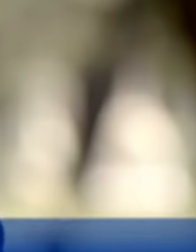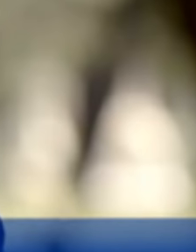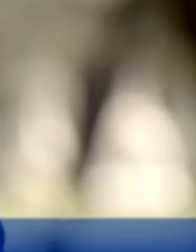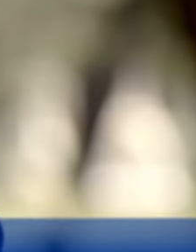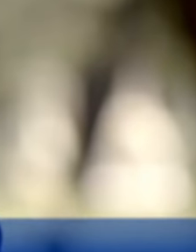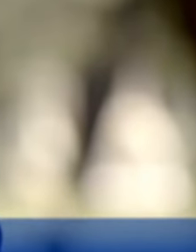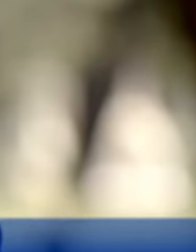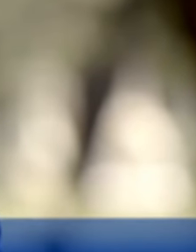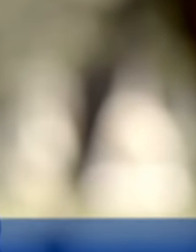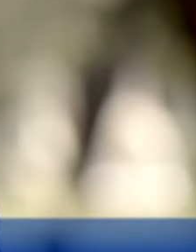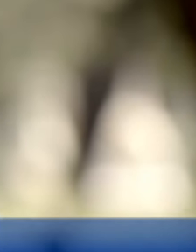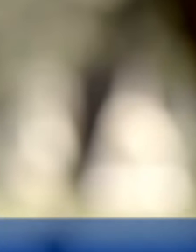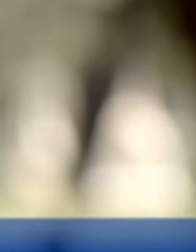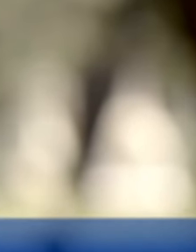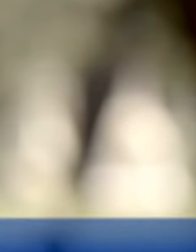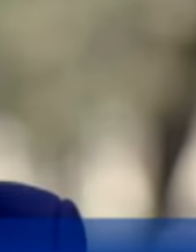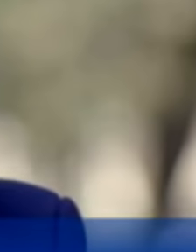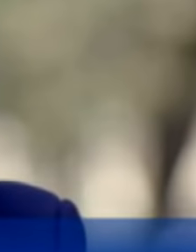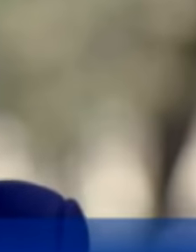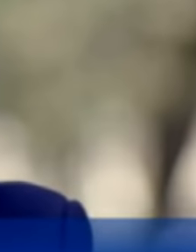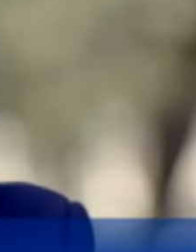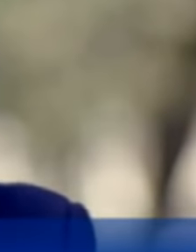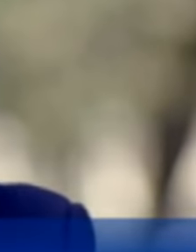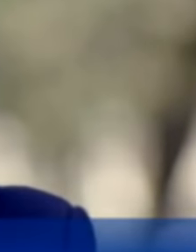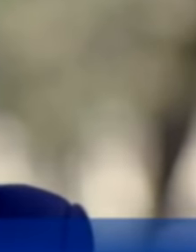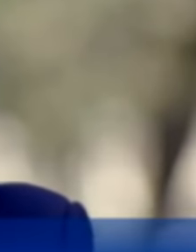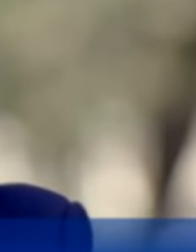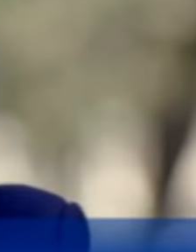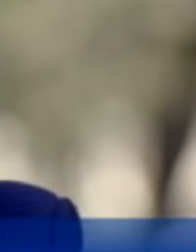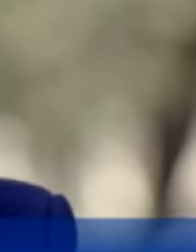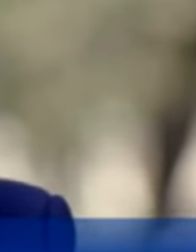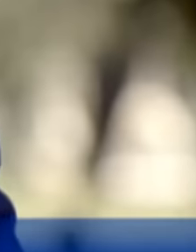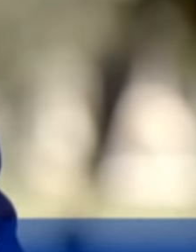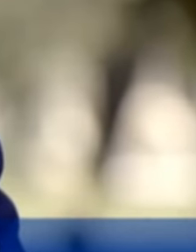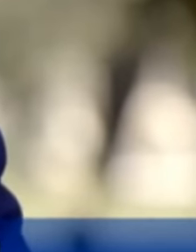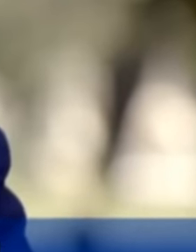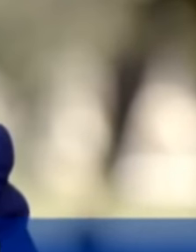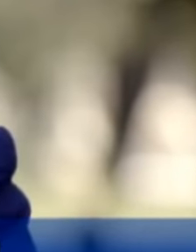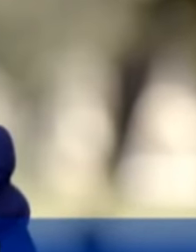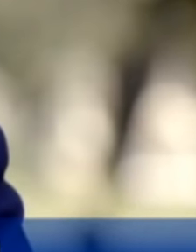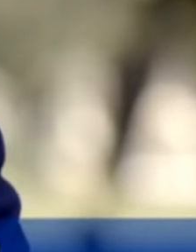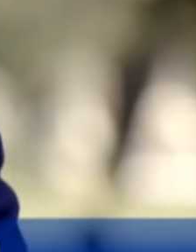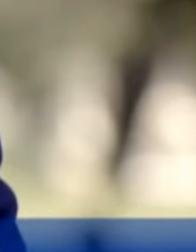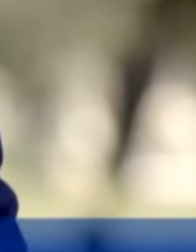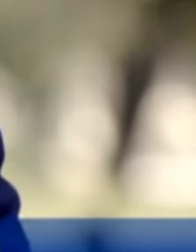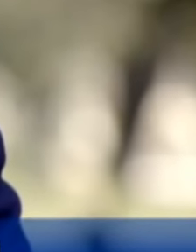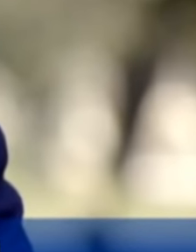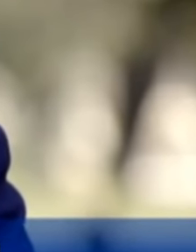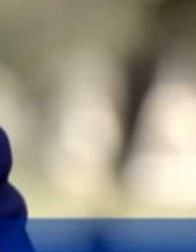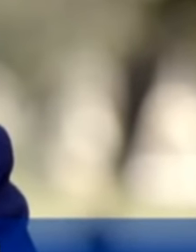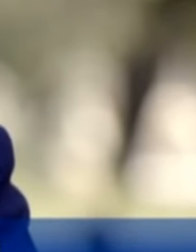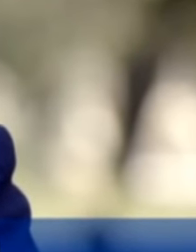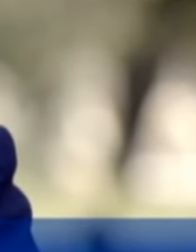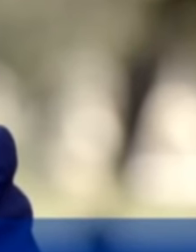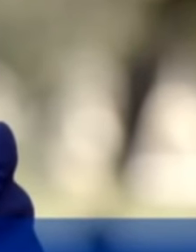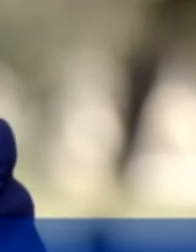Clientele funeral plans pay out in 24 hours. We will even send 200 Rand airtime. You can cover up to 13 people on one